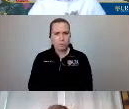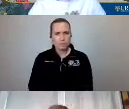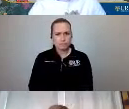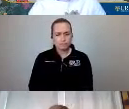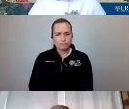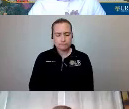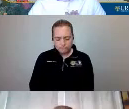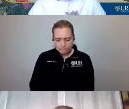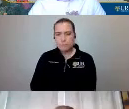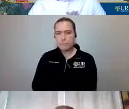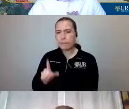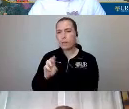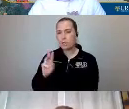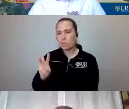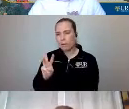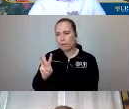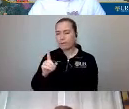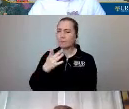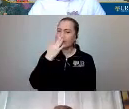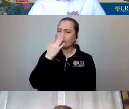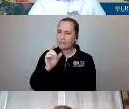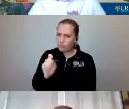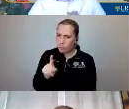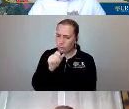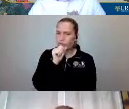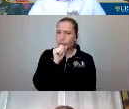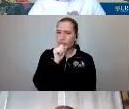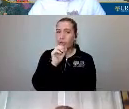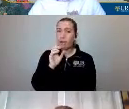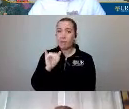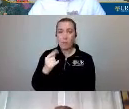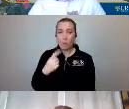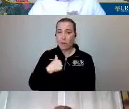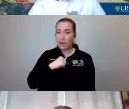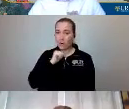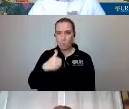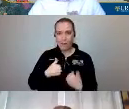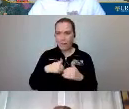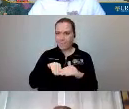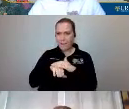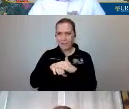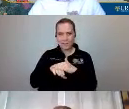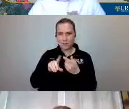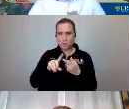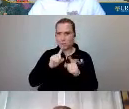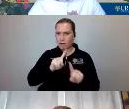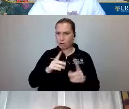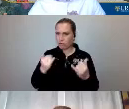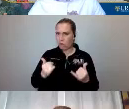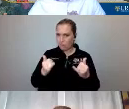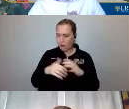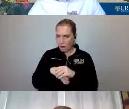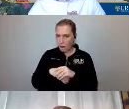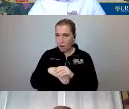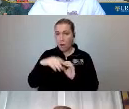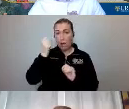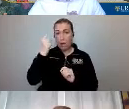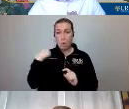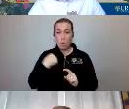It's an interesting question. It's not one that that I have access to right now. We screen every